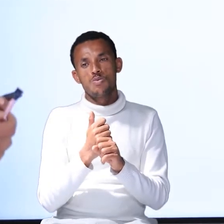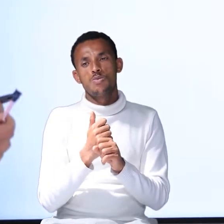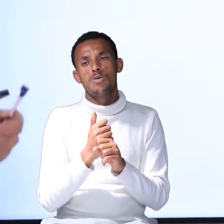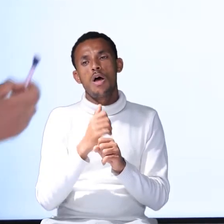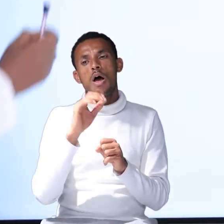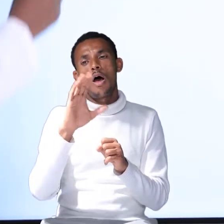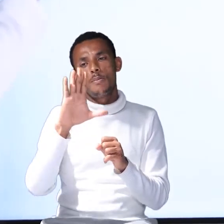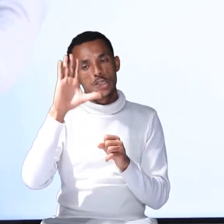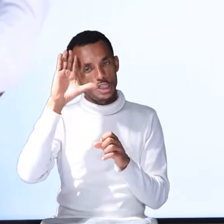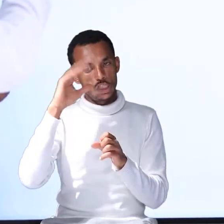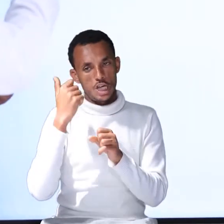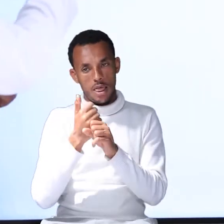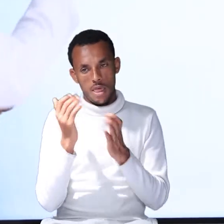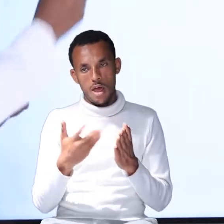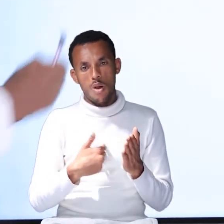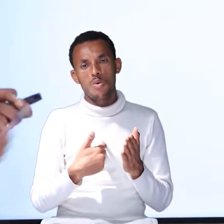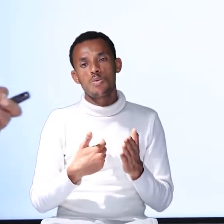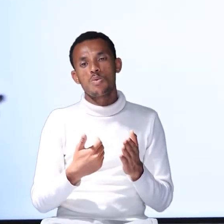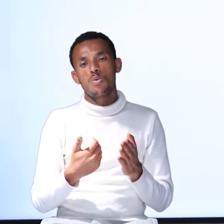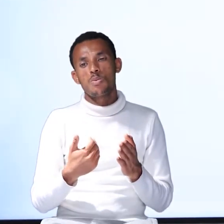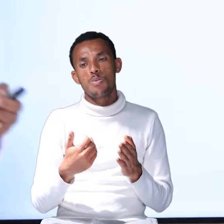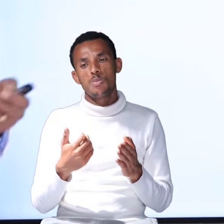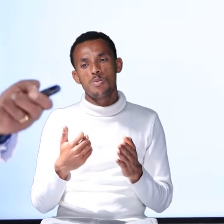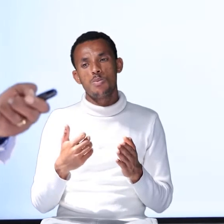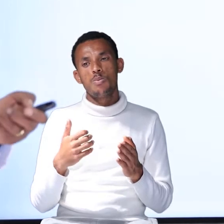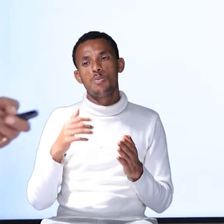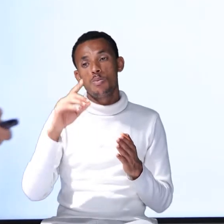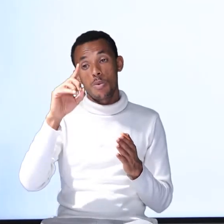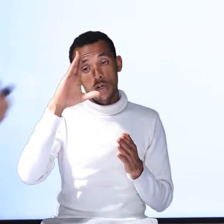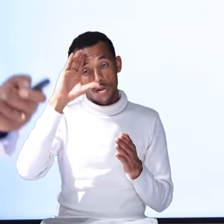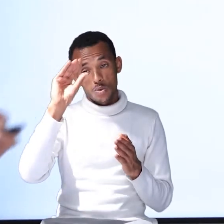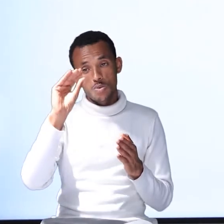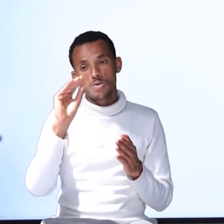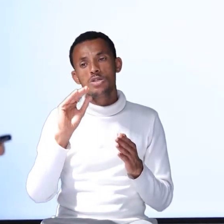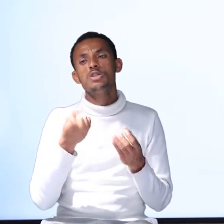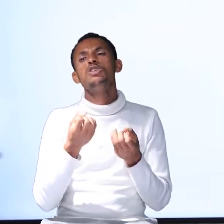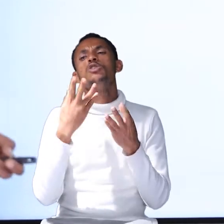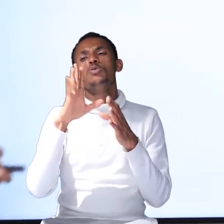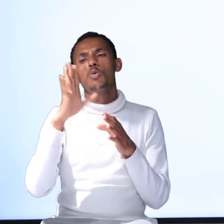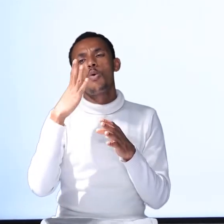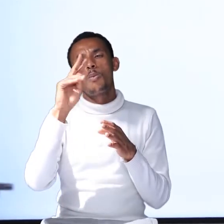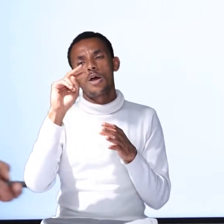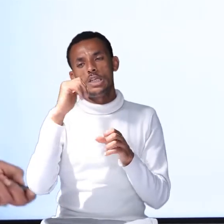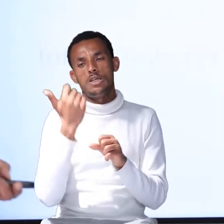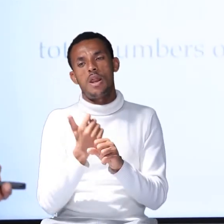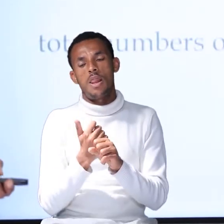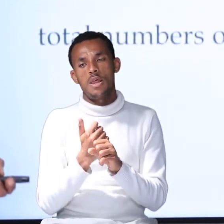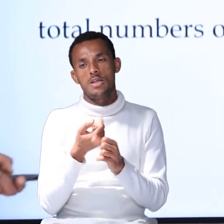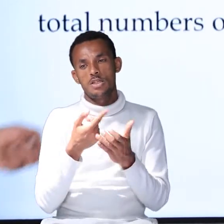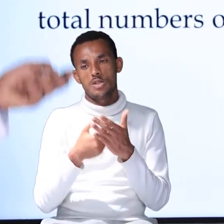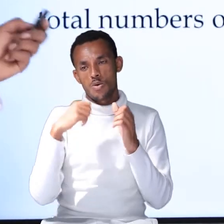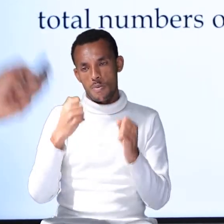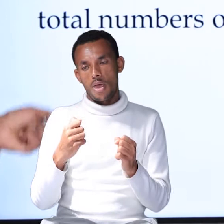5 workers were involved. So per person, how many tires were repaired? So this